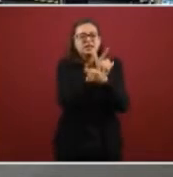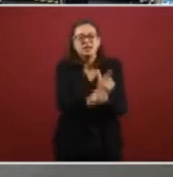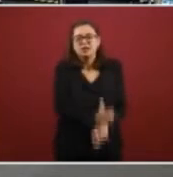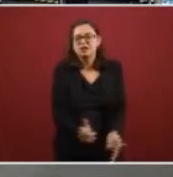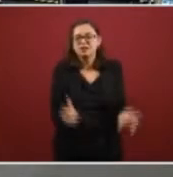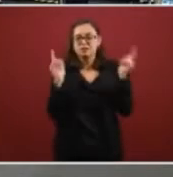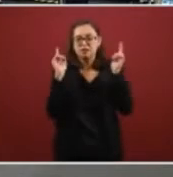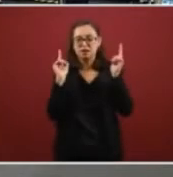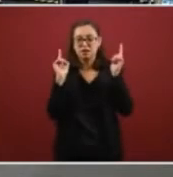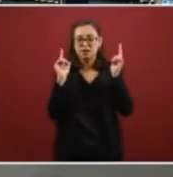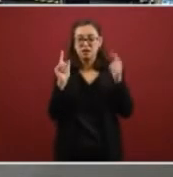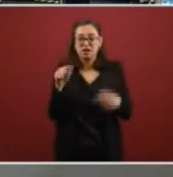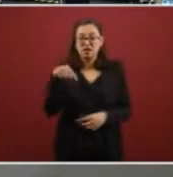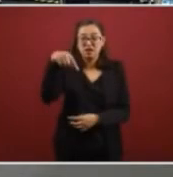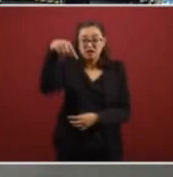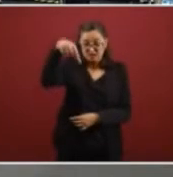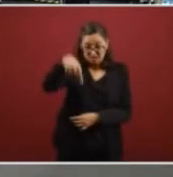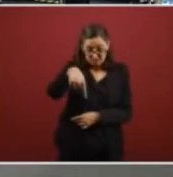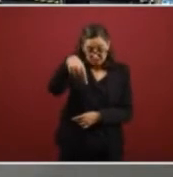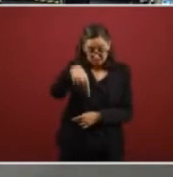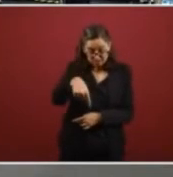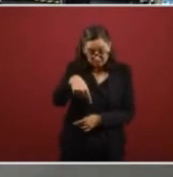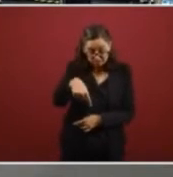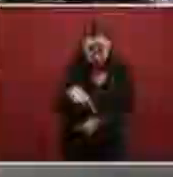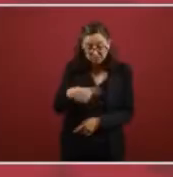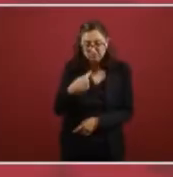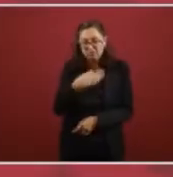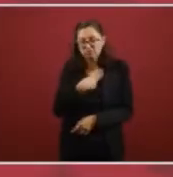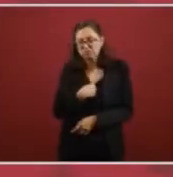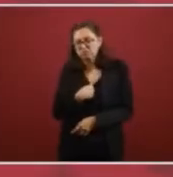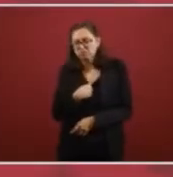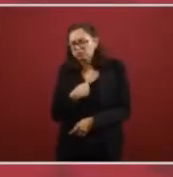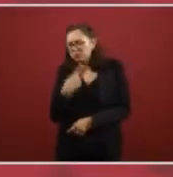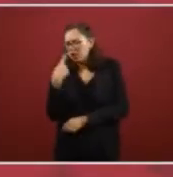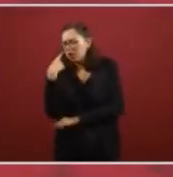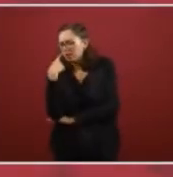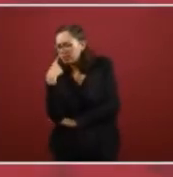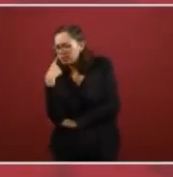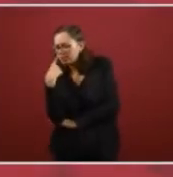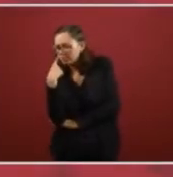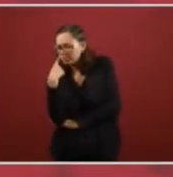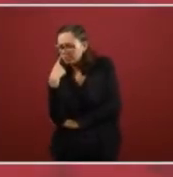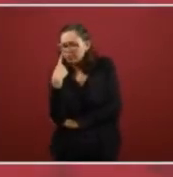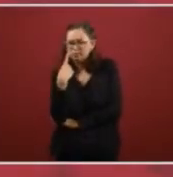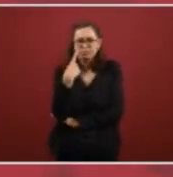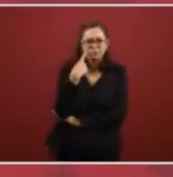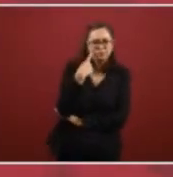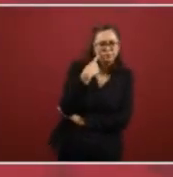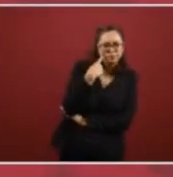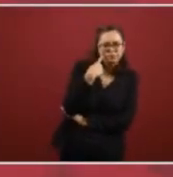So we are not going to have here a table that says,